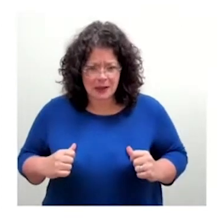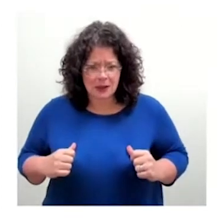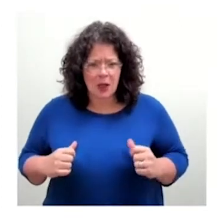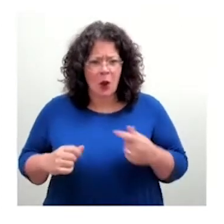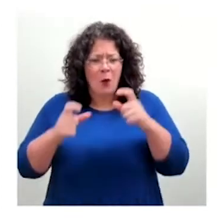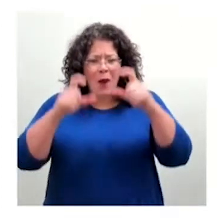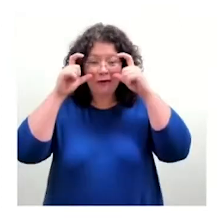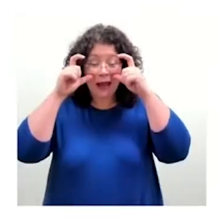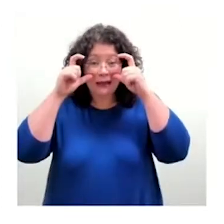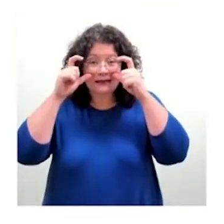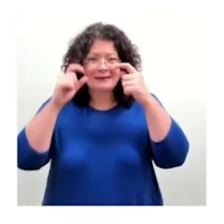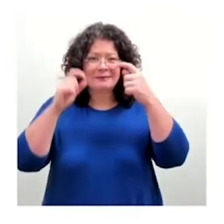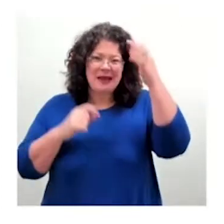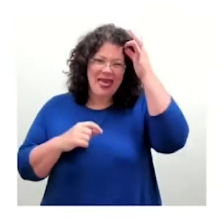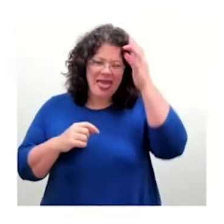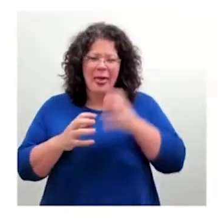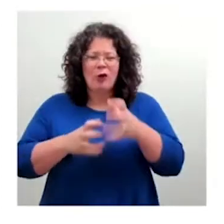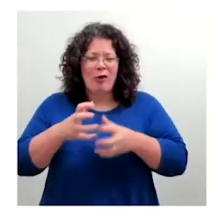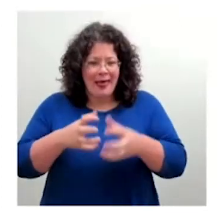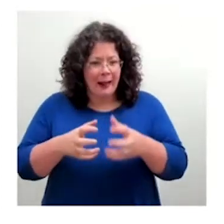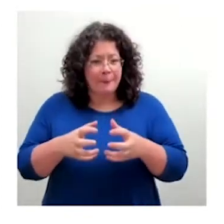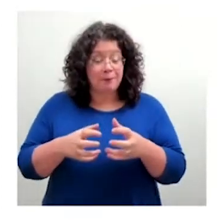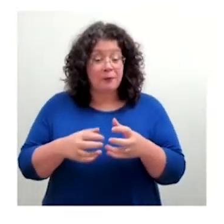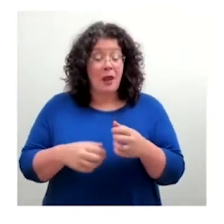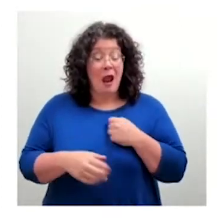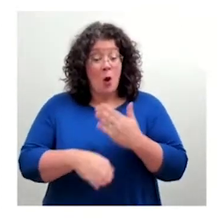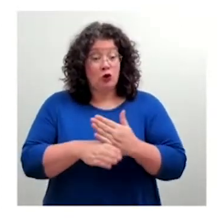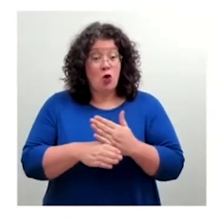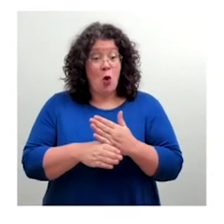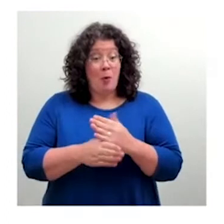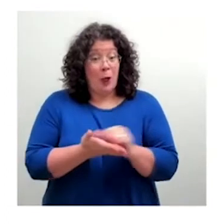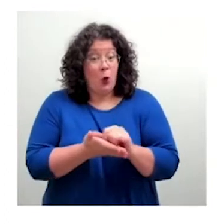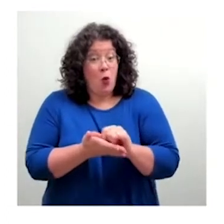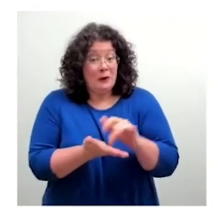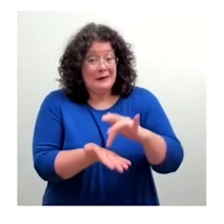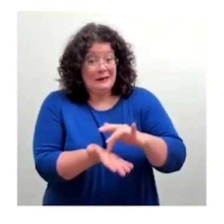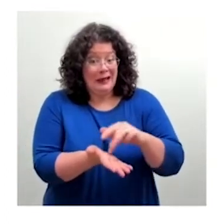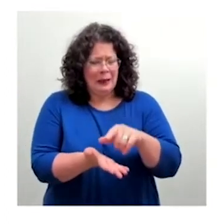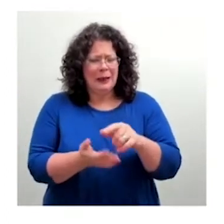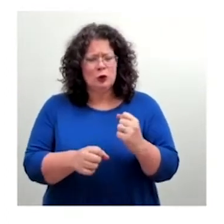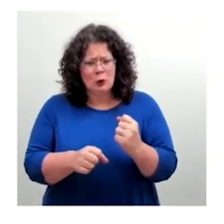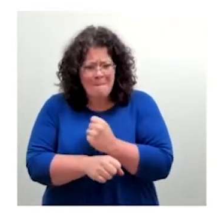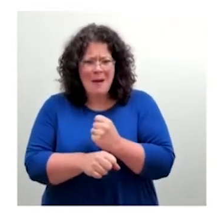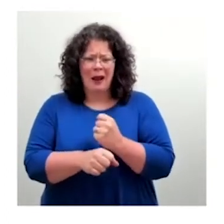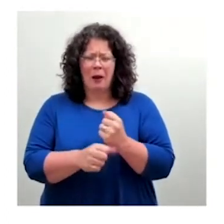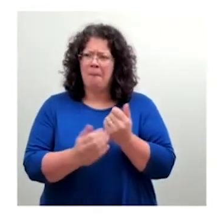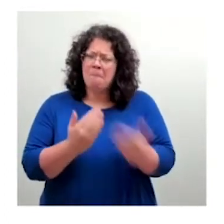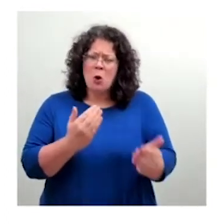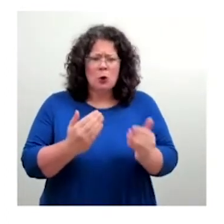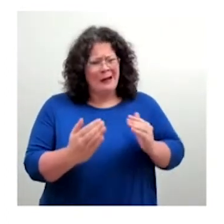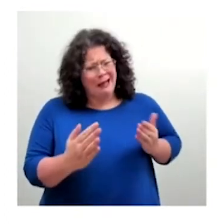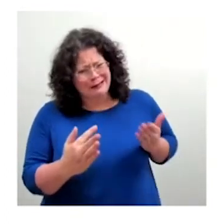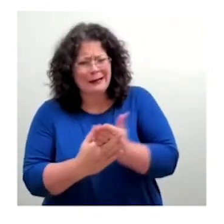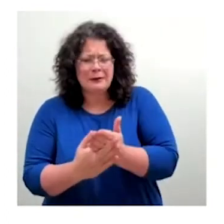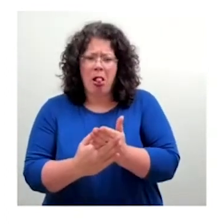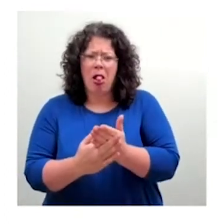ask everybody to hop on board, come and race us. We love competing, and we love the race to the